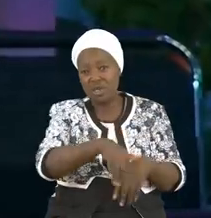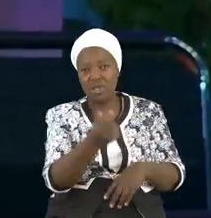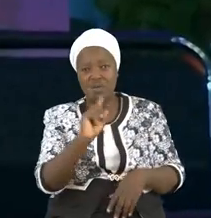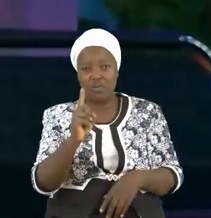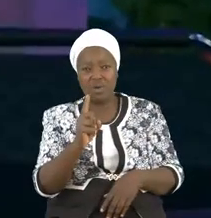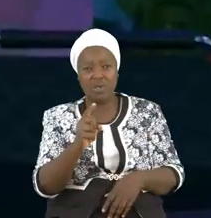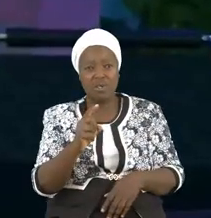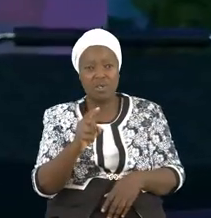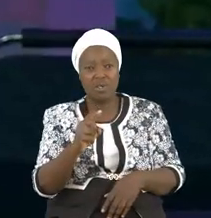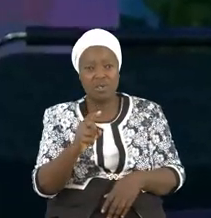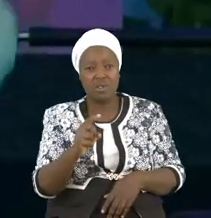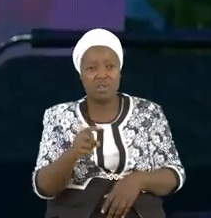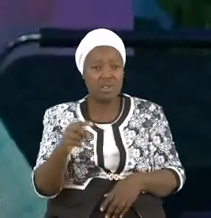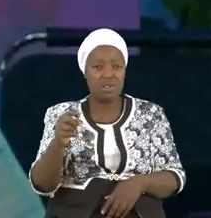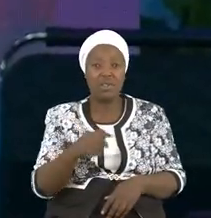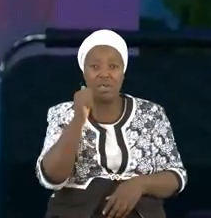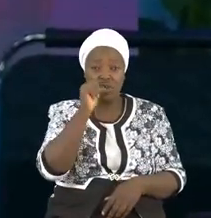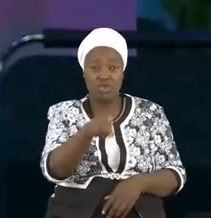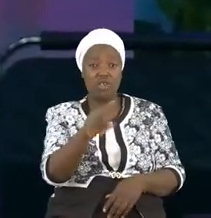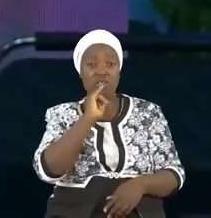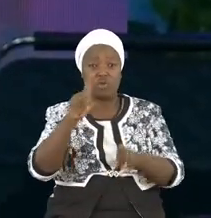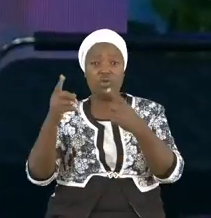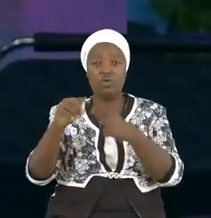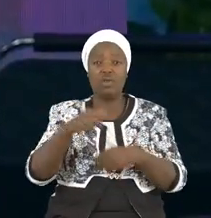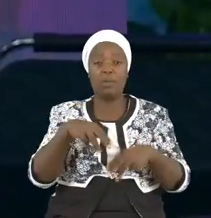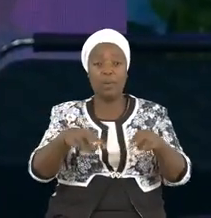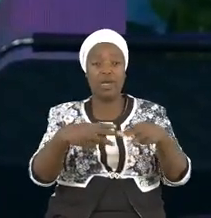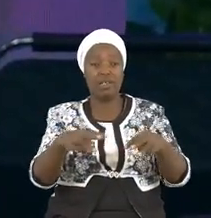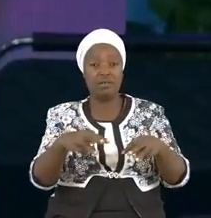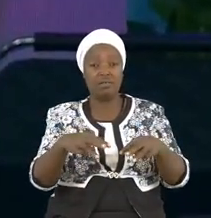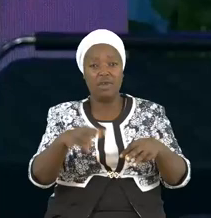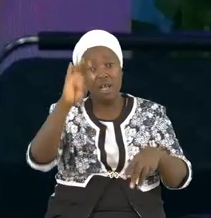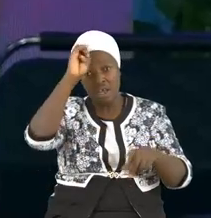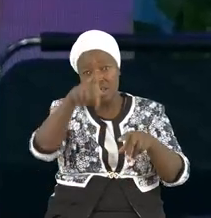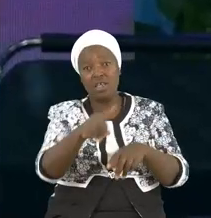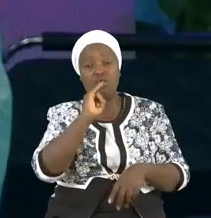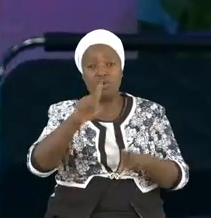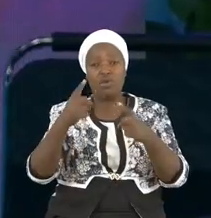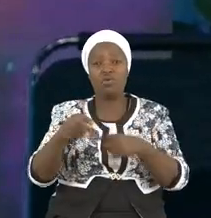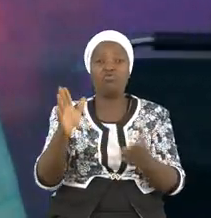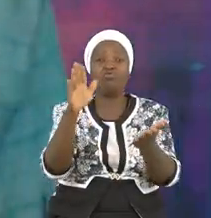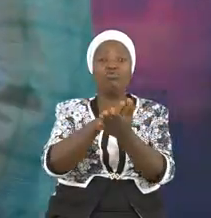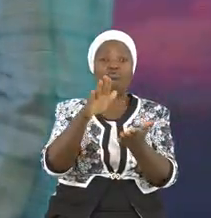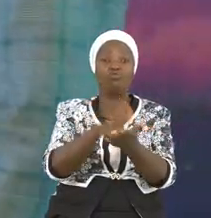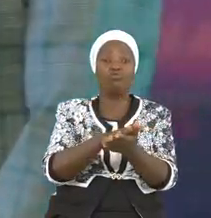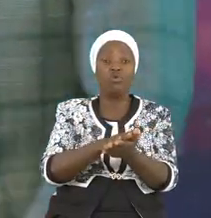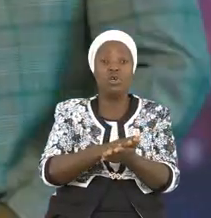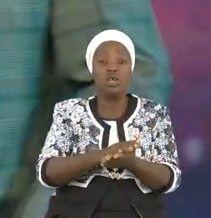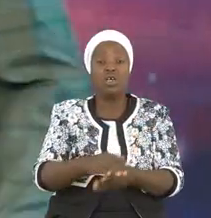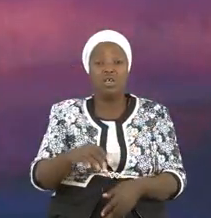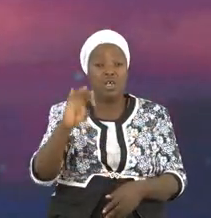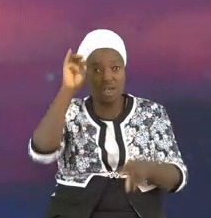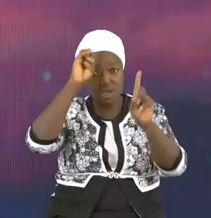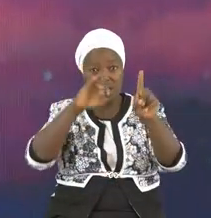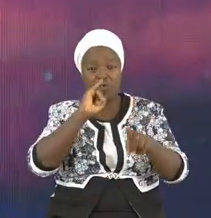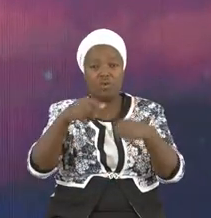the market. He is going to school. He is going to the farm. He